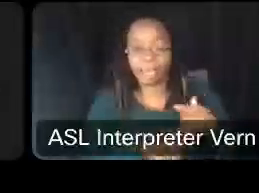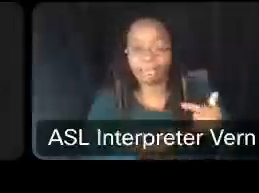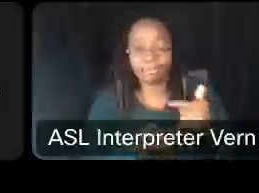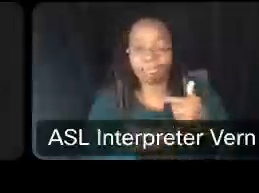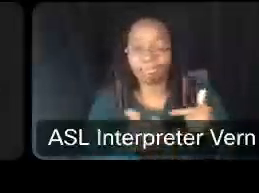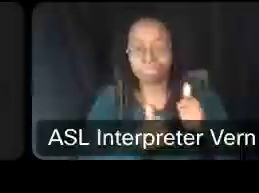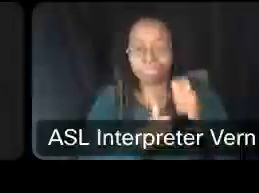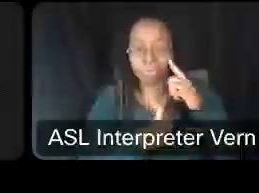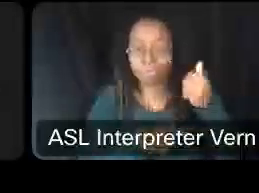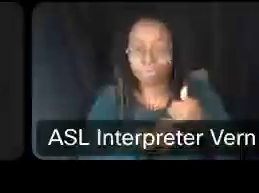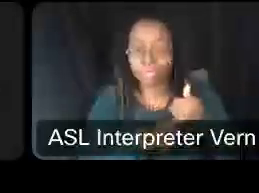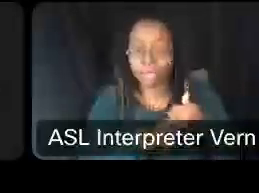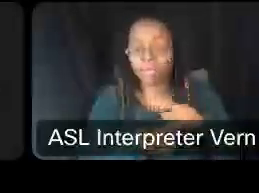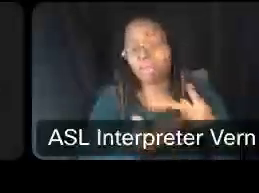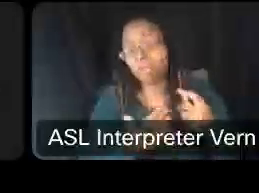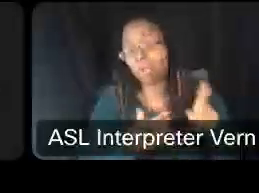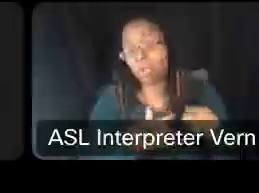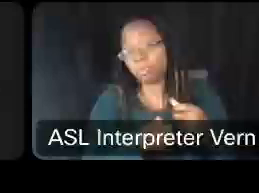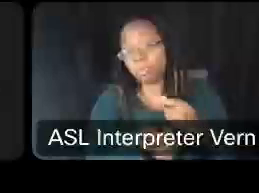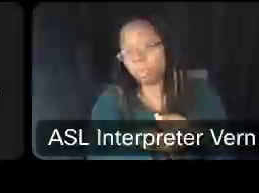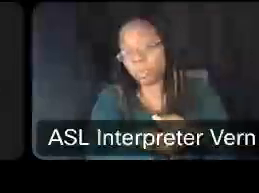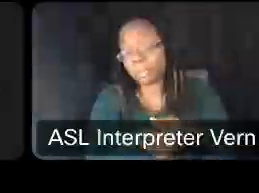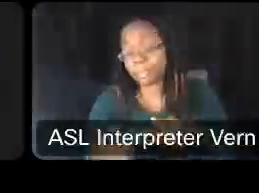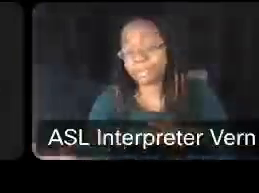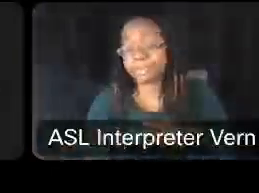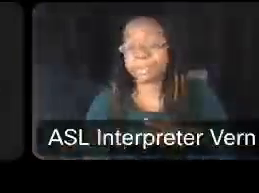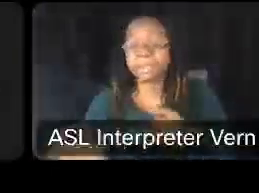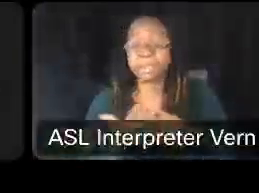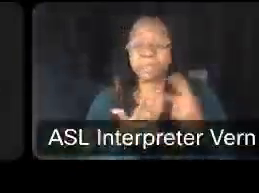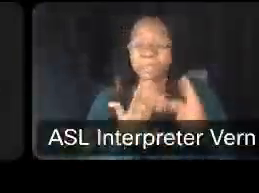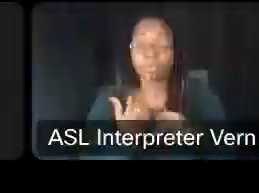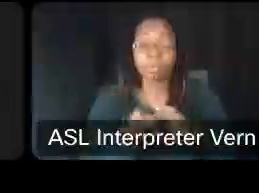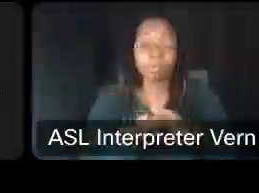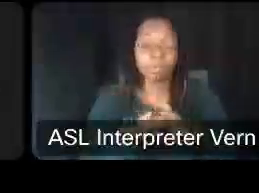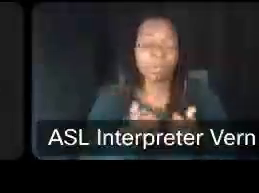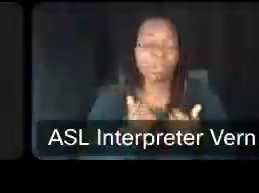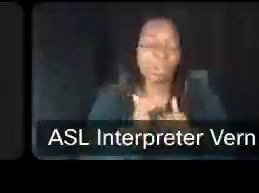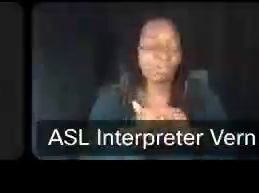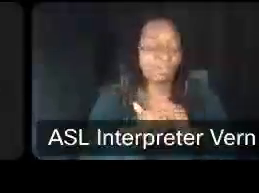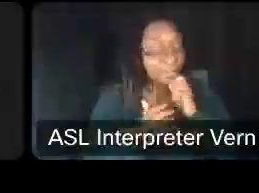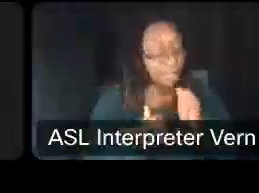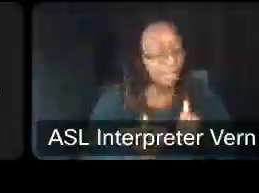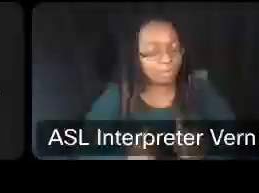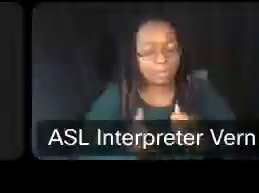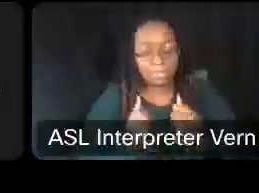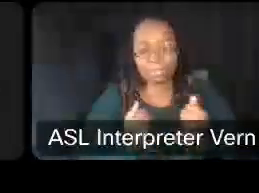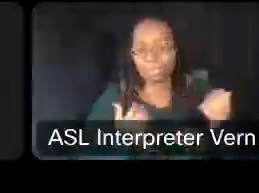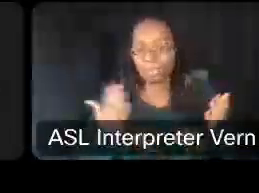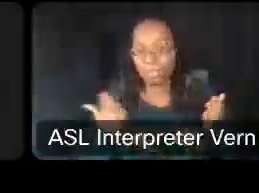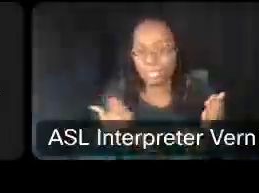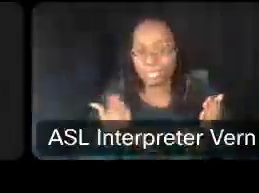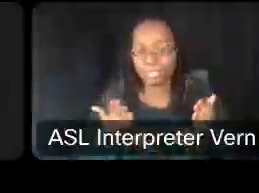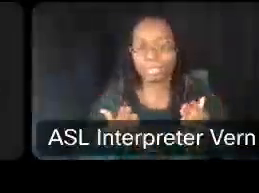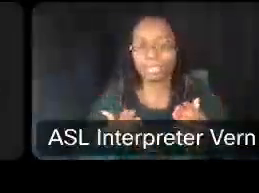program. And so the program support was mostly, again, these were non-residential services. So it was to